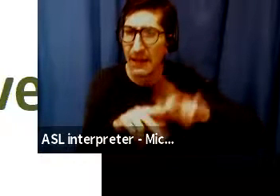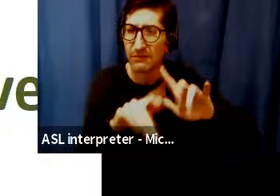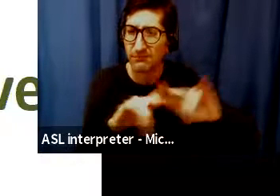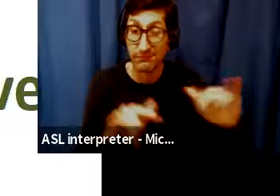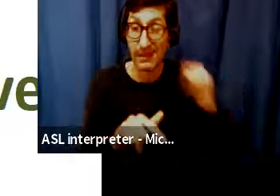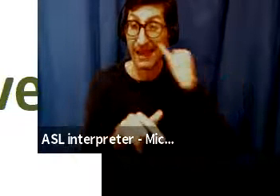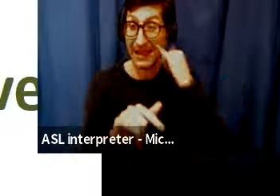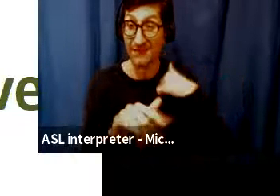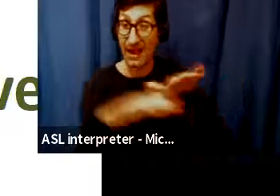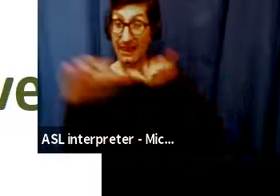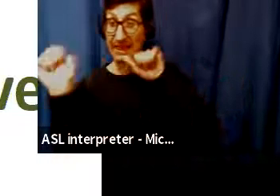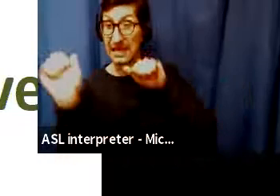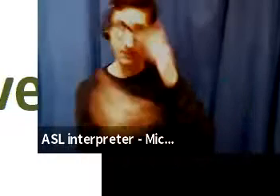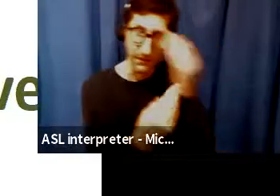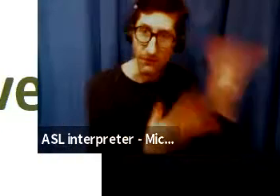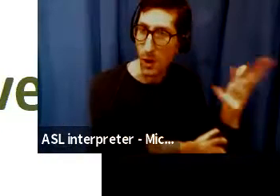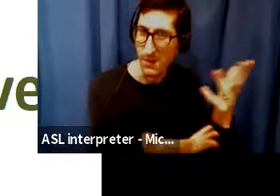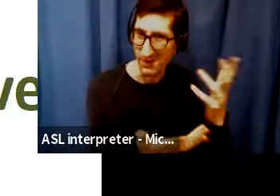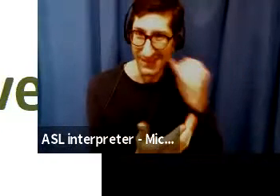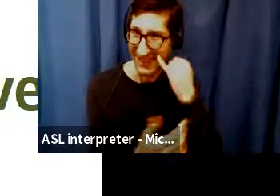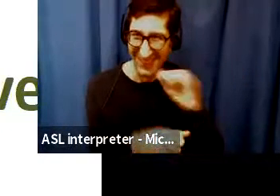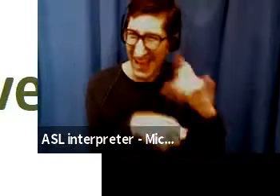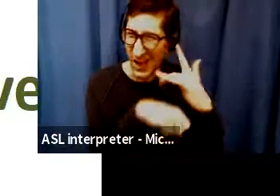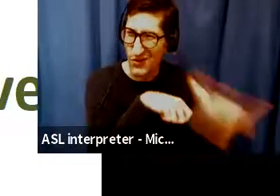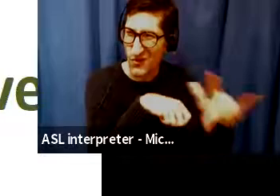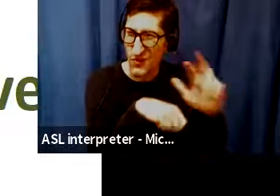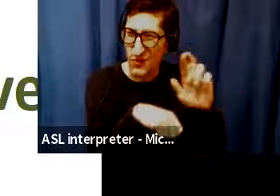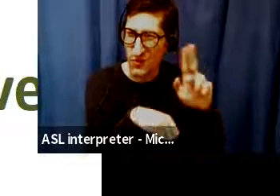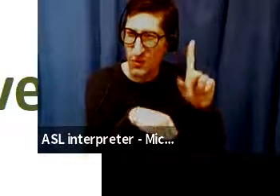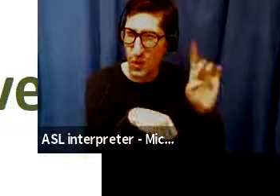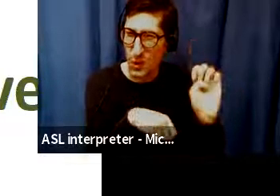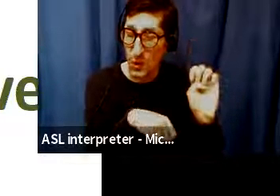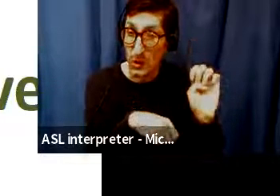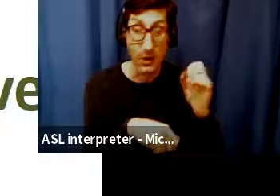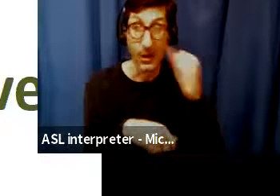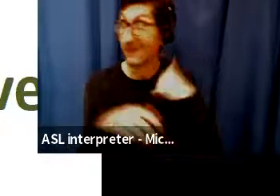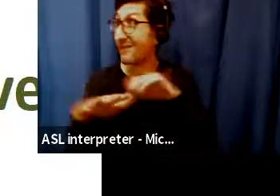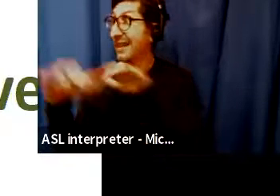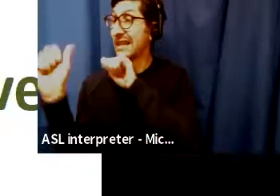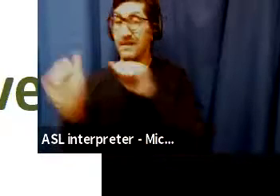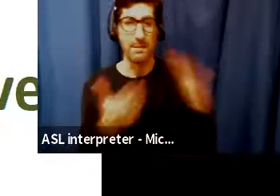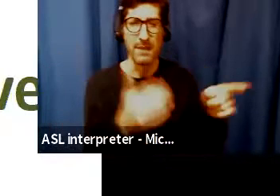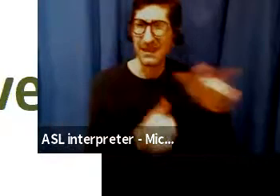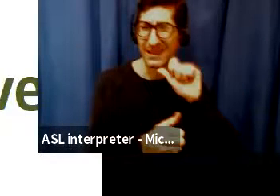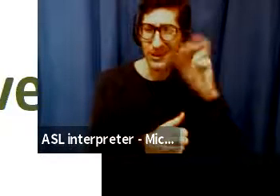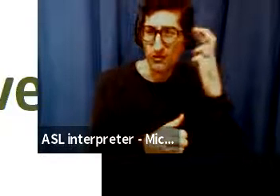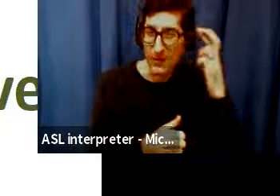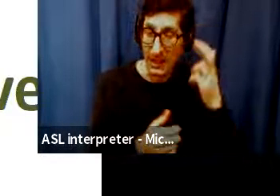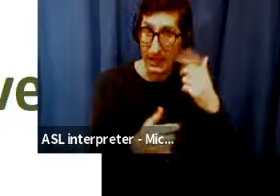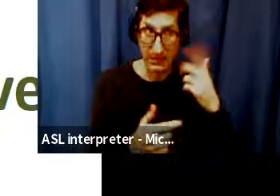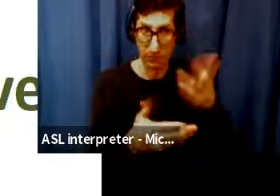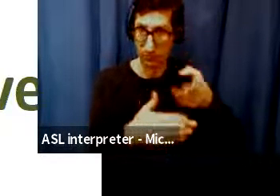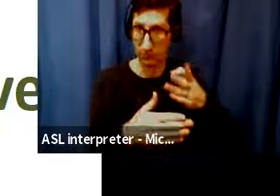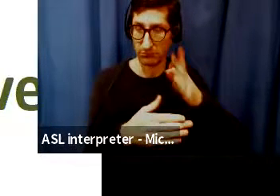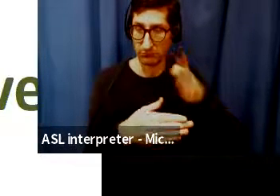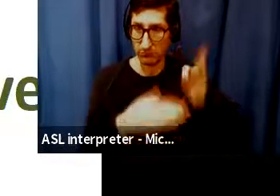know. Otherwise, it's rude, but also they may or may not realize that the conversation has ended. And